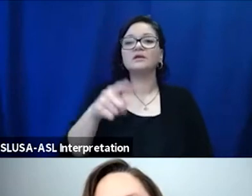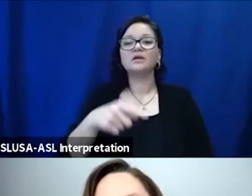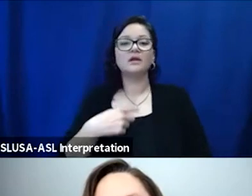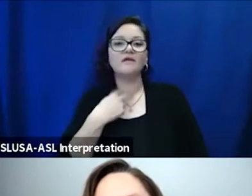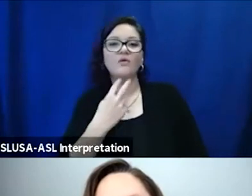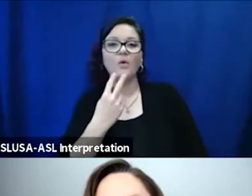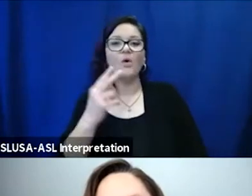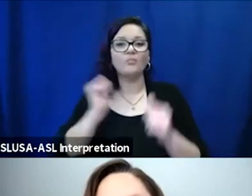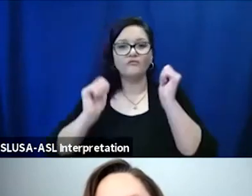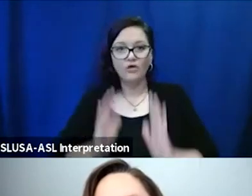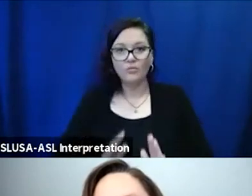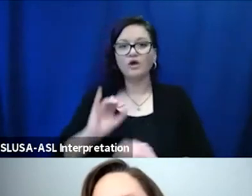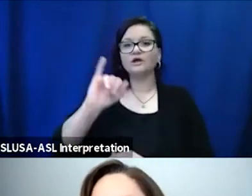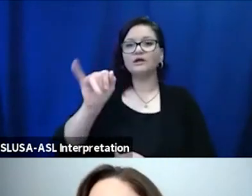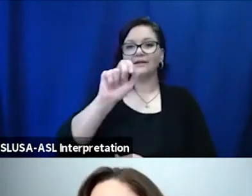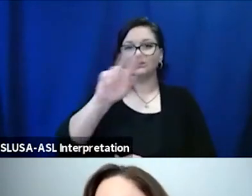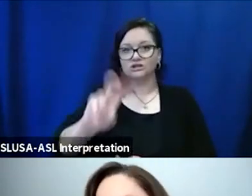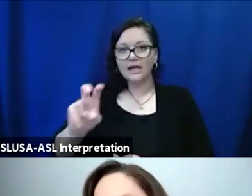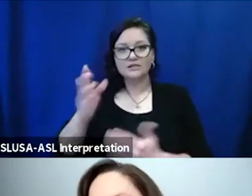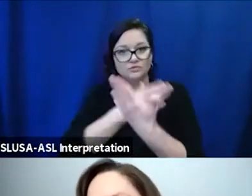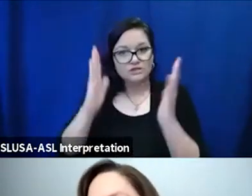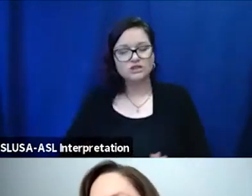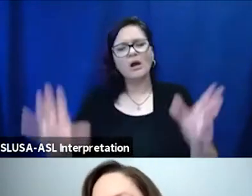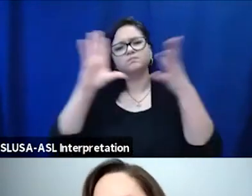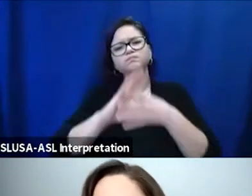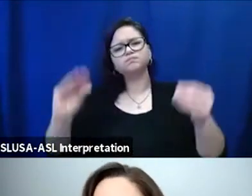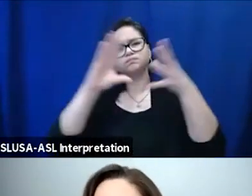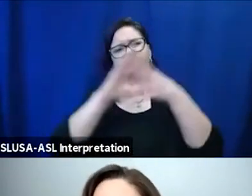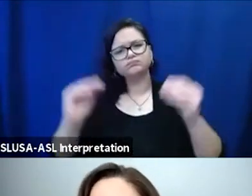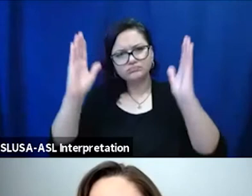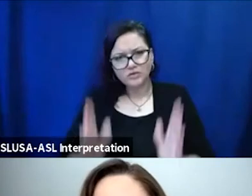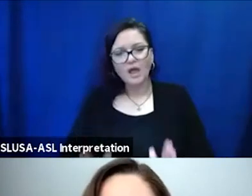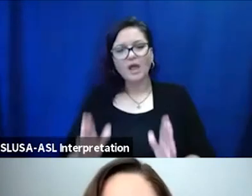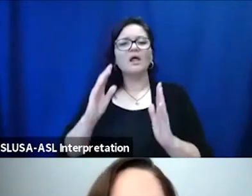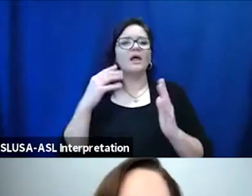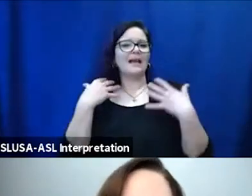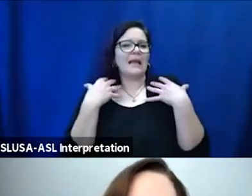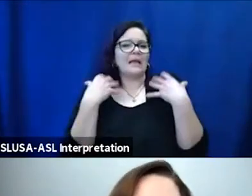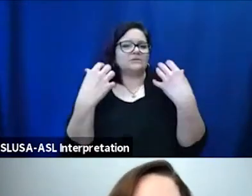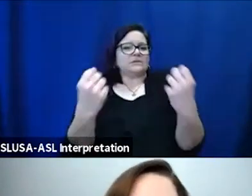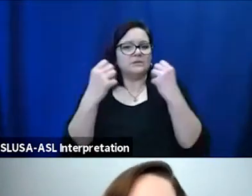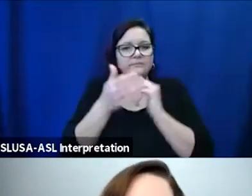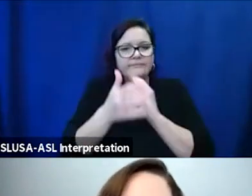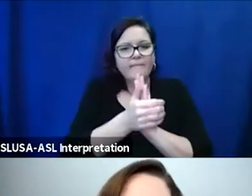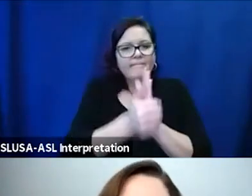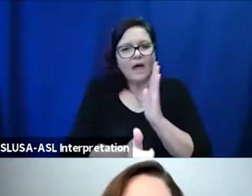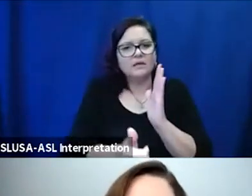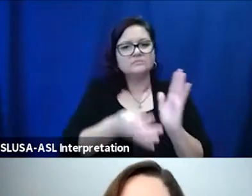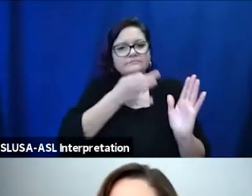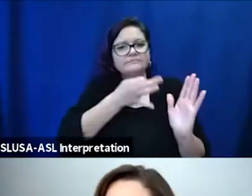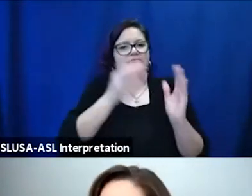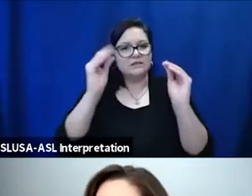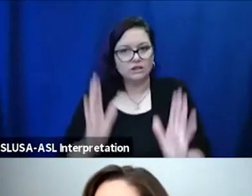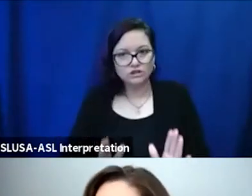performer, acclaimed jazz musician, storyteller, melodic narrative sound healing master teacher, director, author,